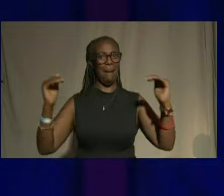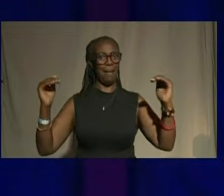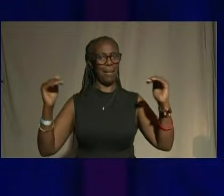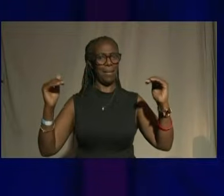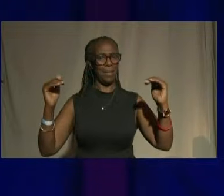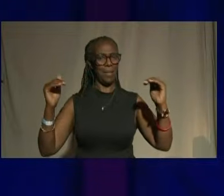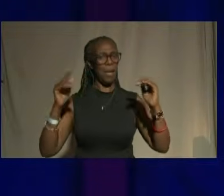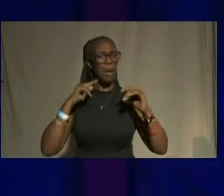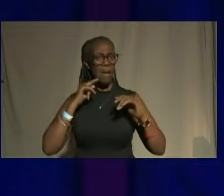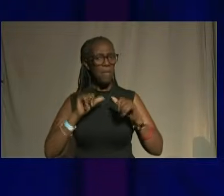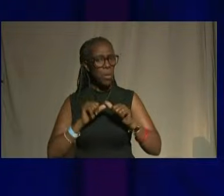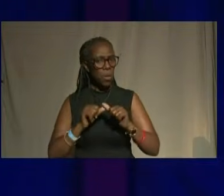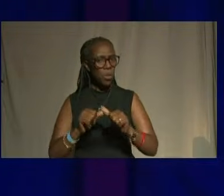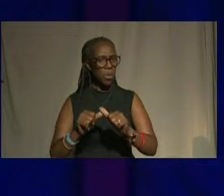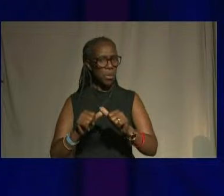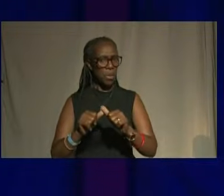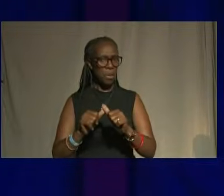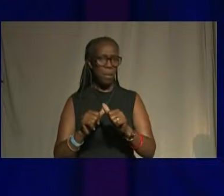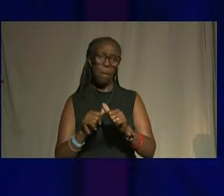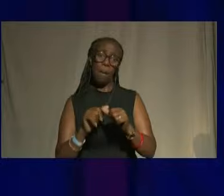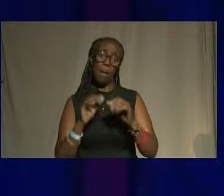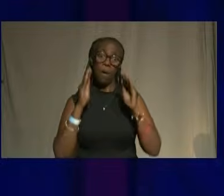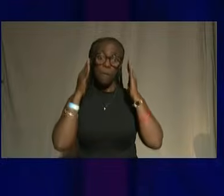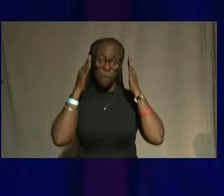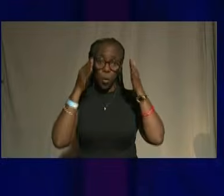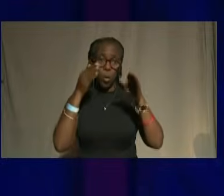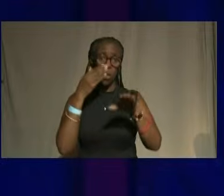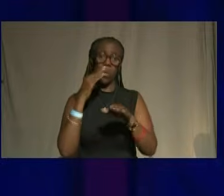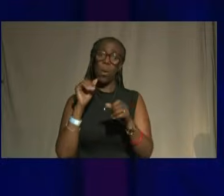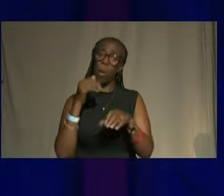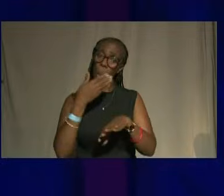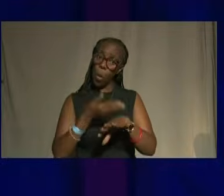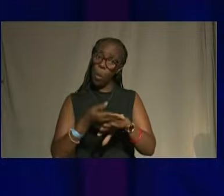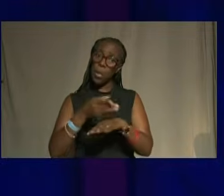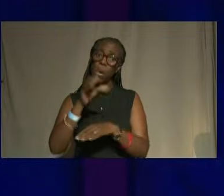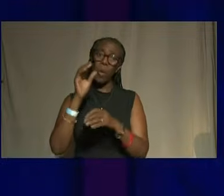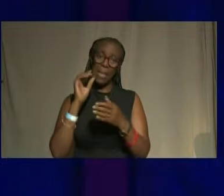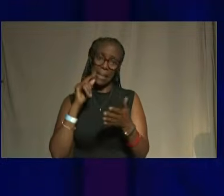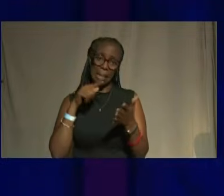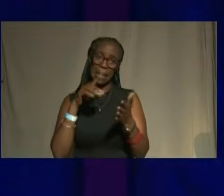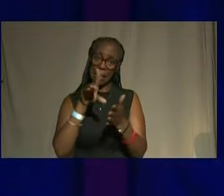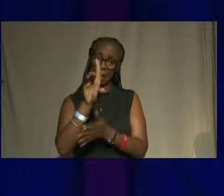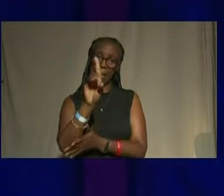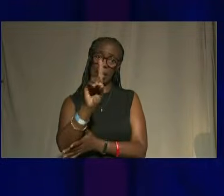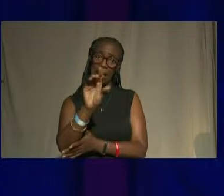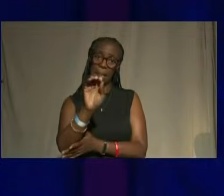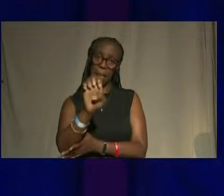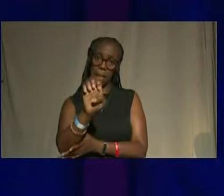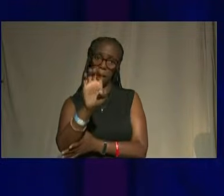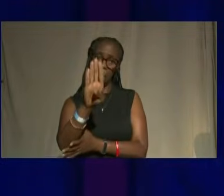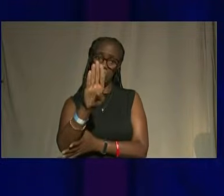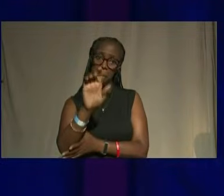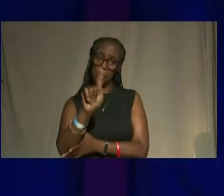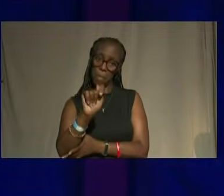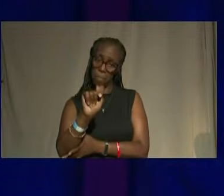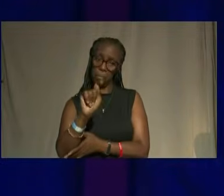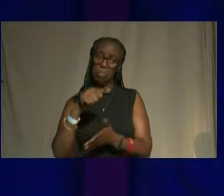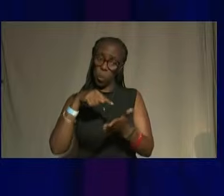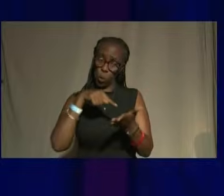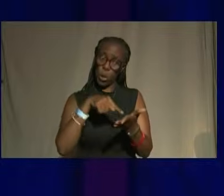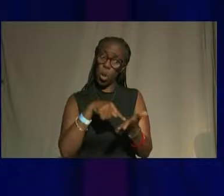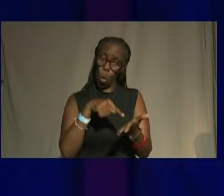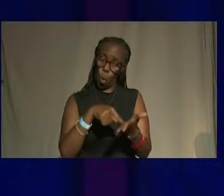to GDP and on our fiscal balance, then everything in the budget